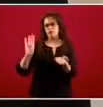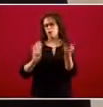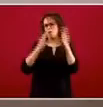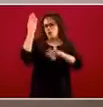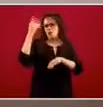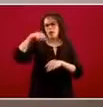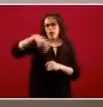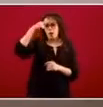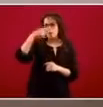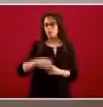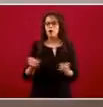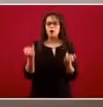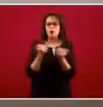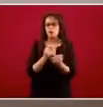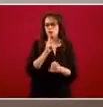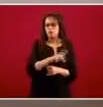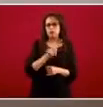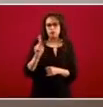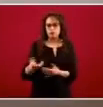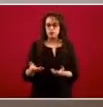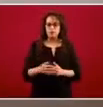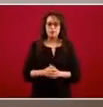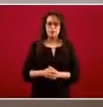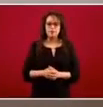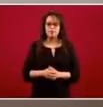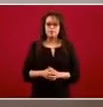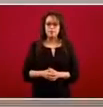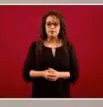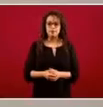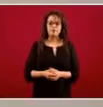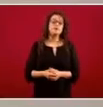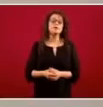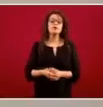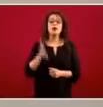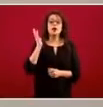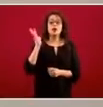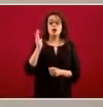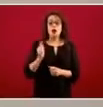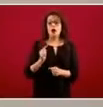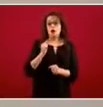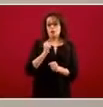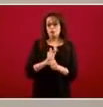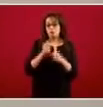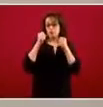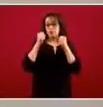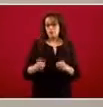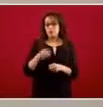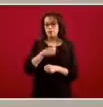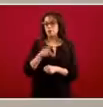any damage or pose any risks to the population's health.